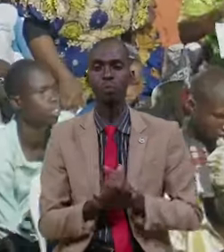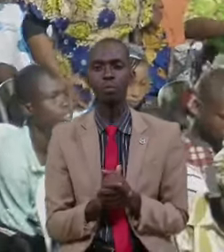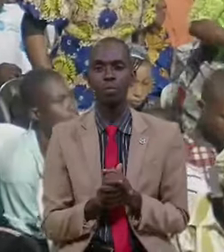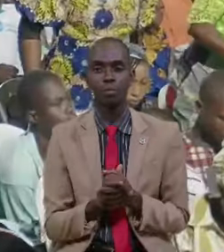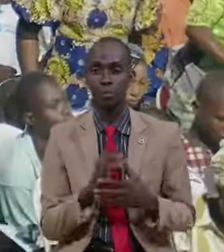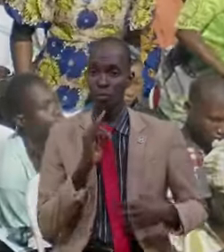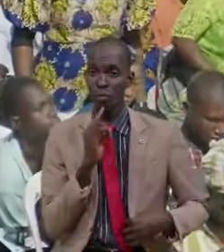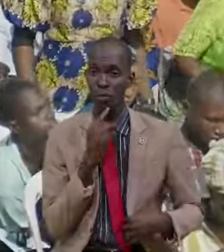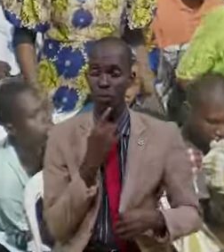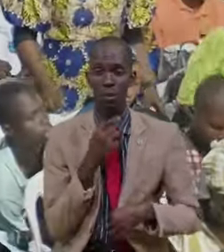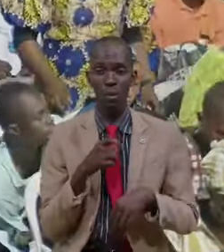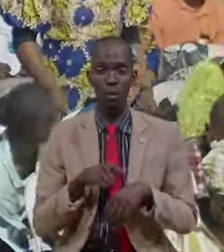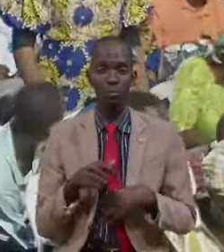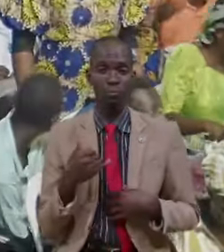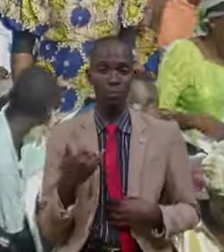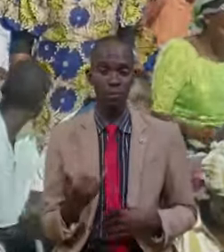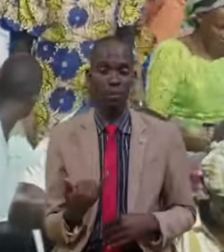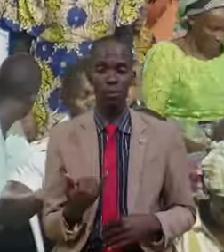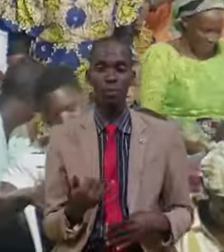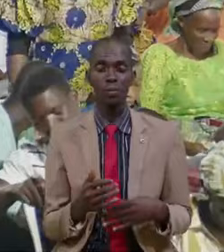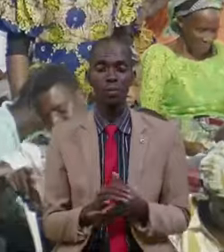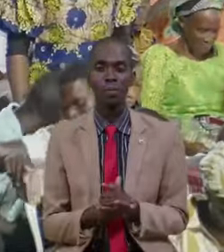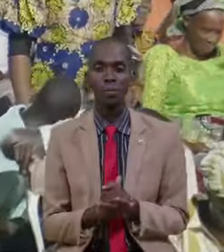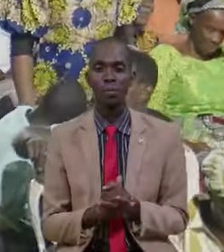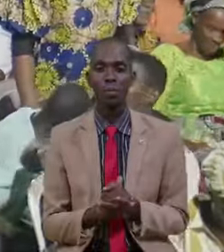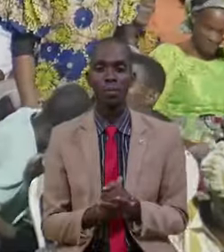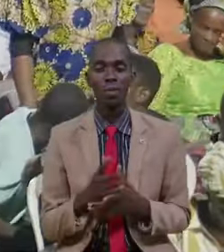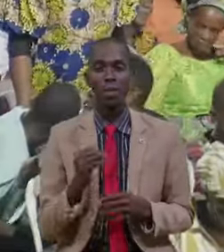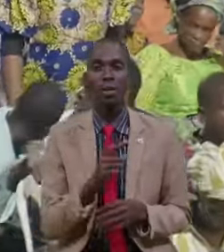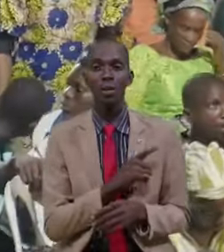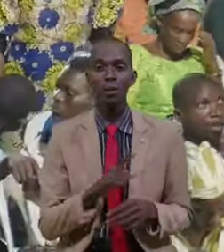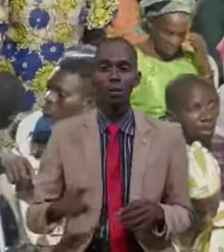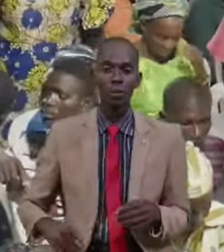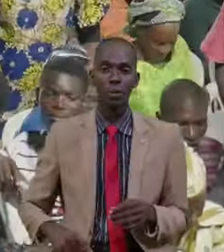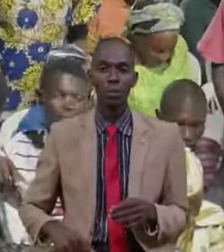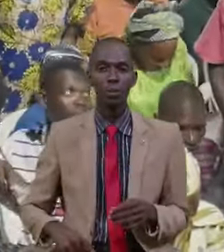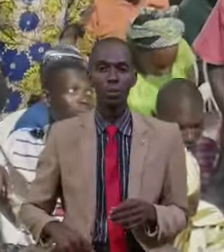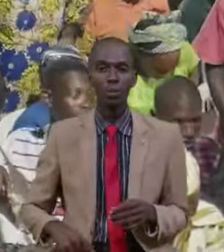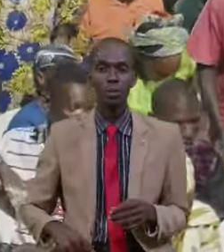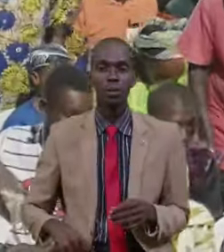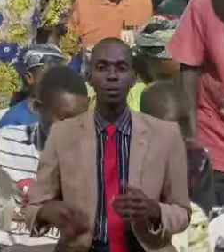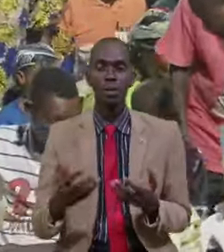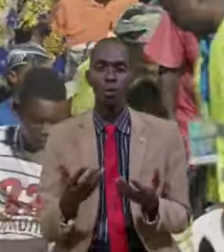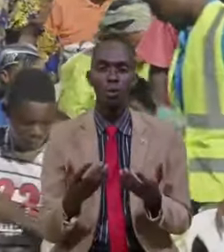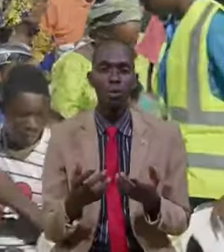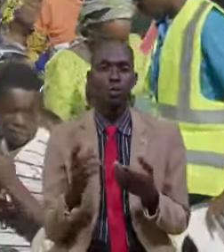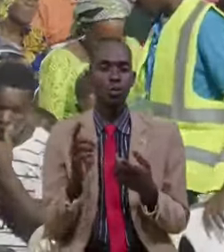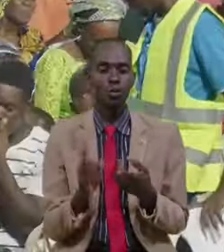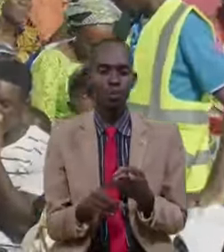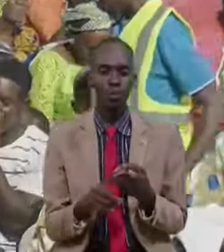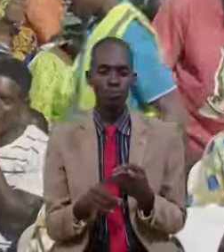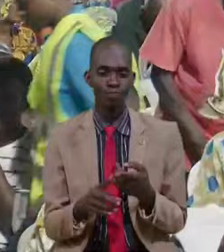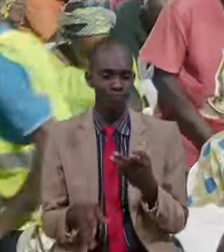bowed and eyes closed. The Lord wants to get away